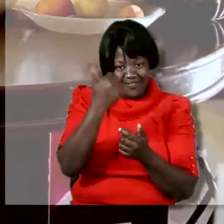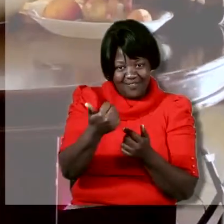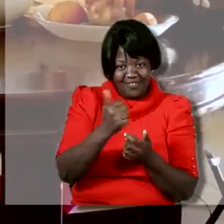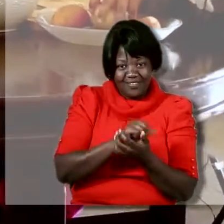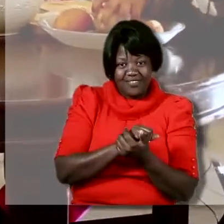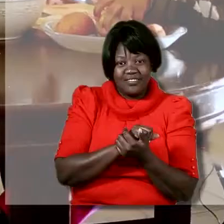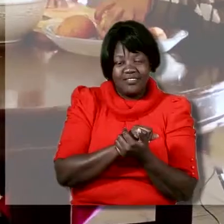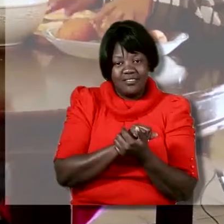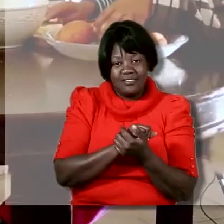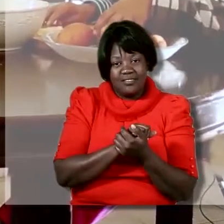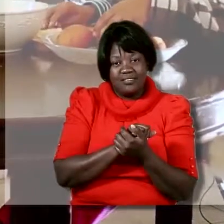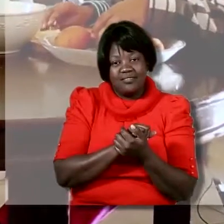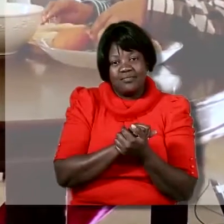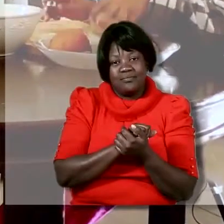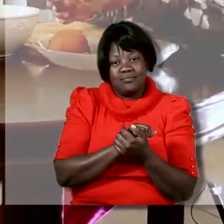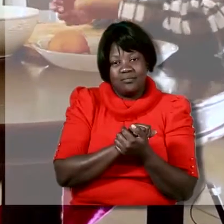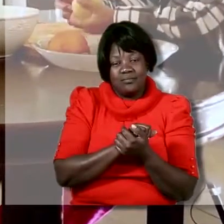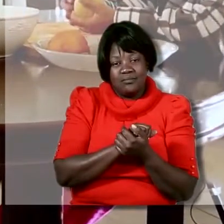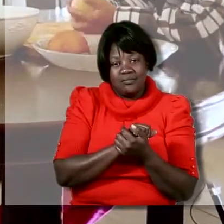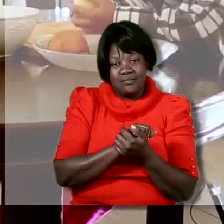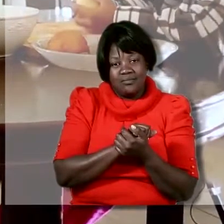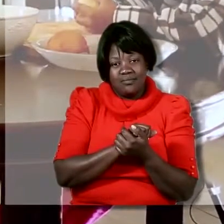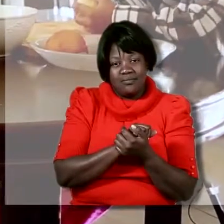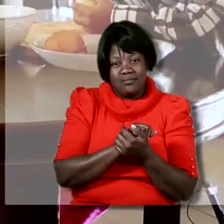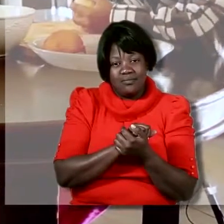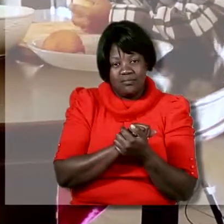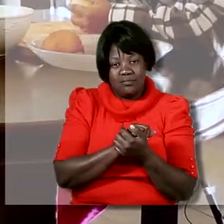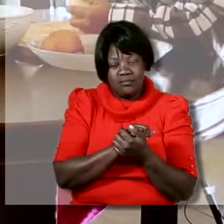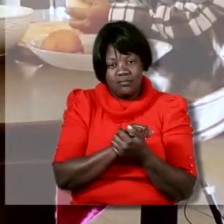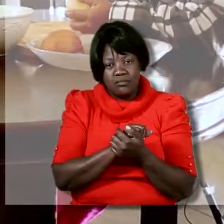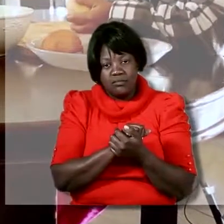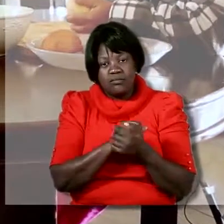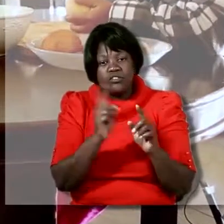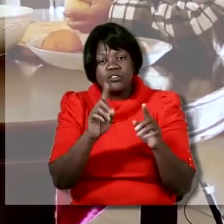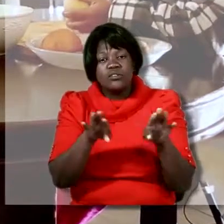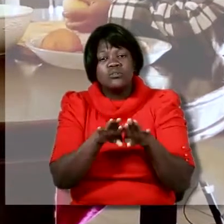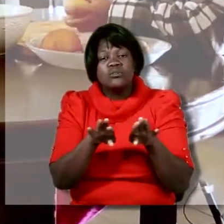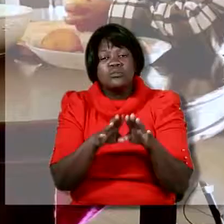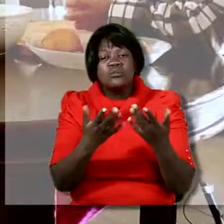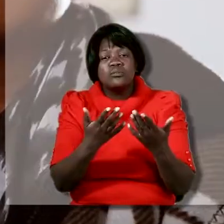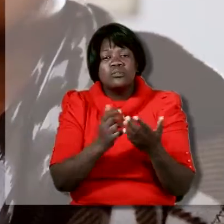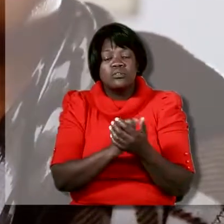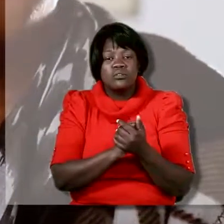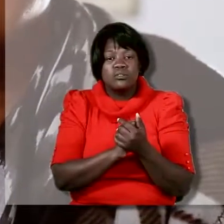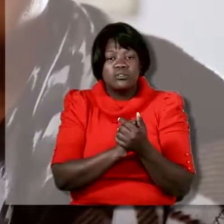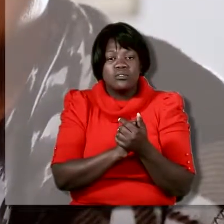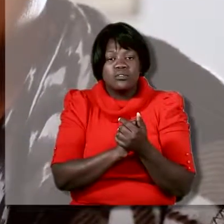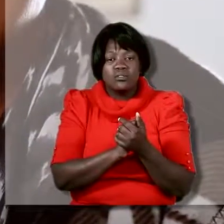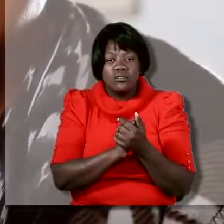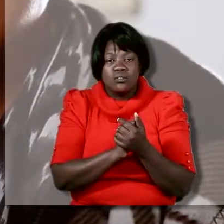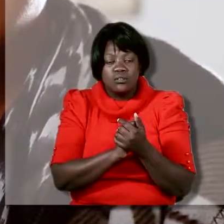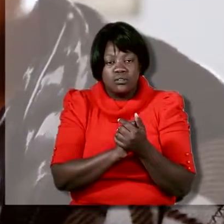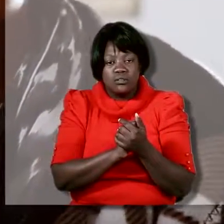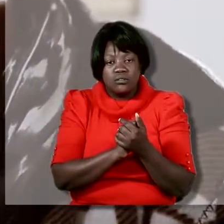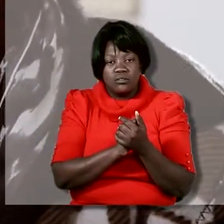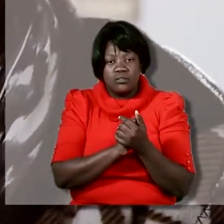baby. What are you two girls up to again? What schoolwork again is it? You know the dragon lady never switches off